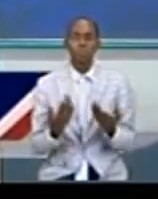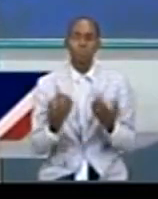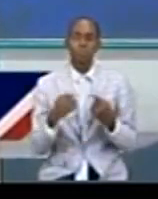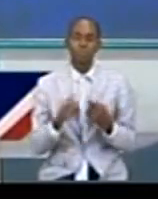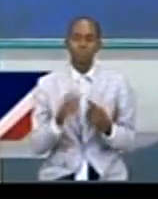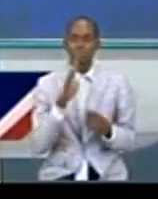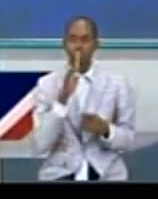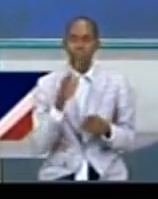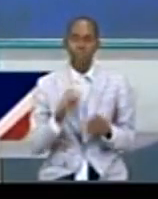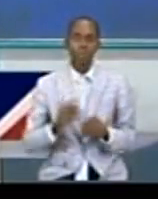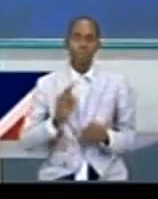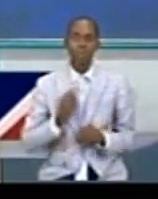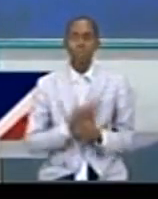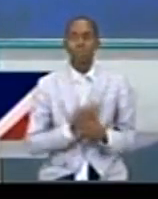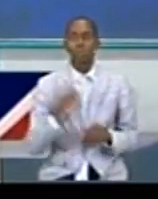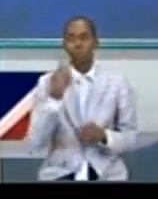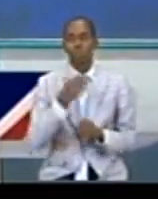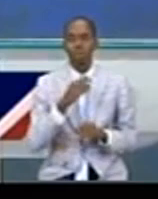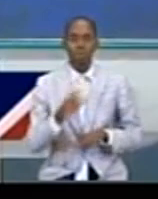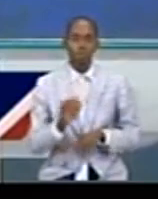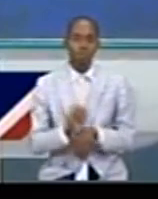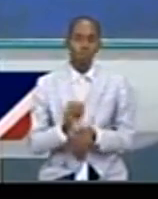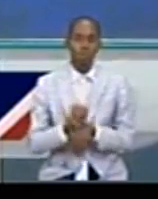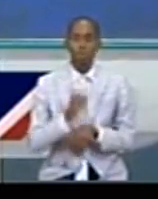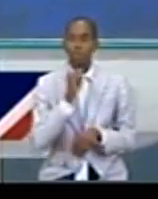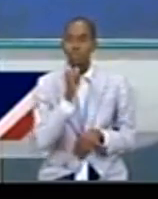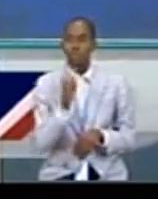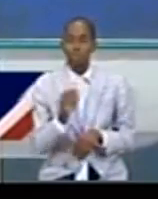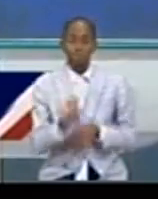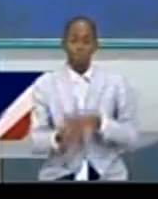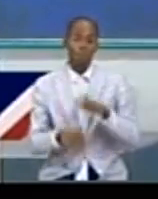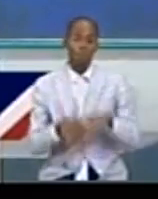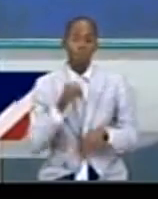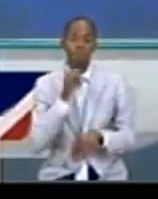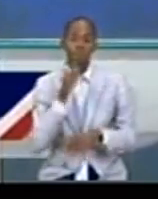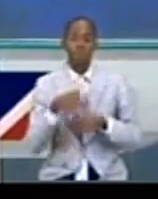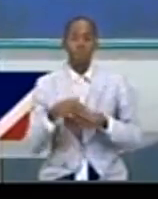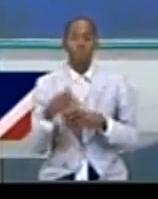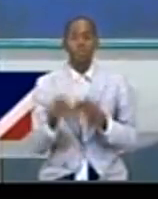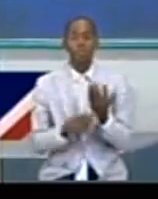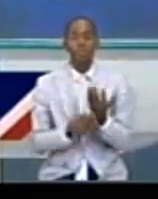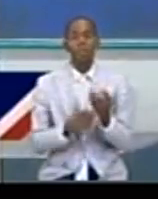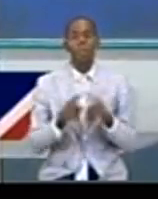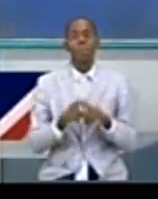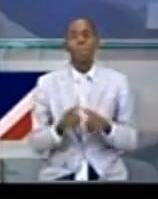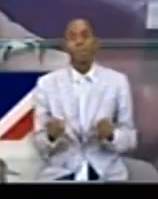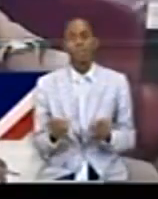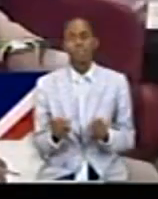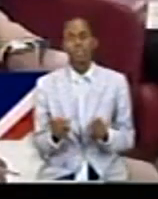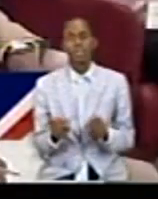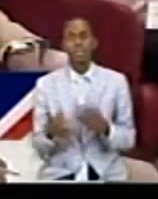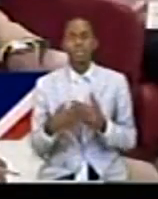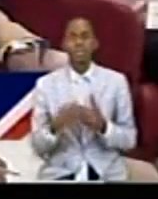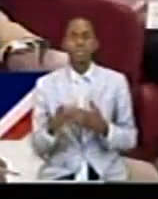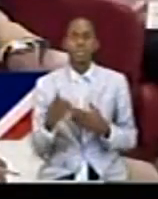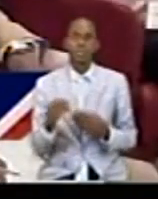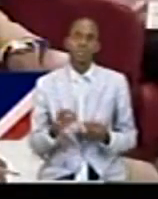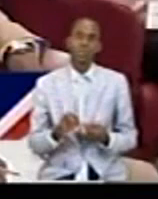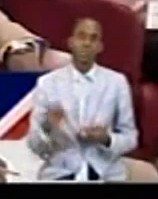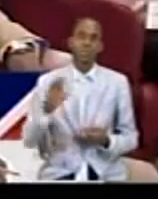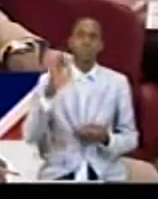us who walk not after the flesh, but after the